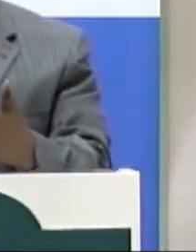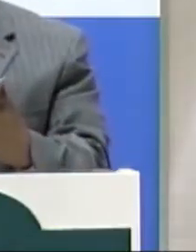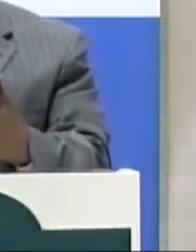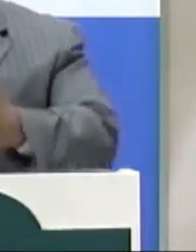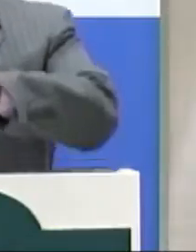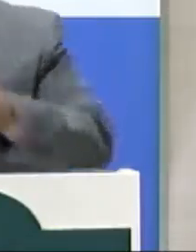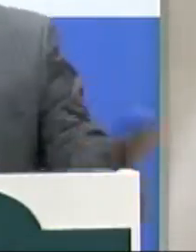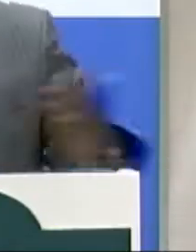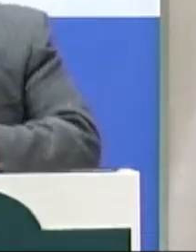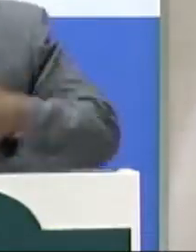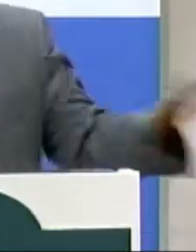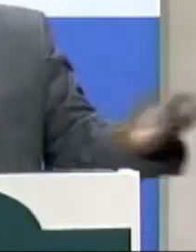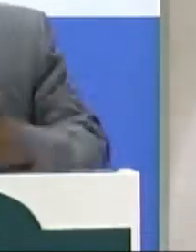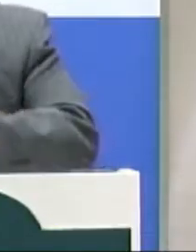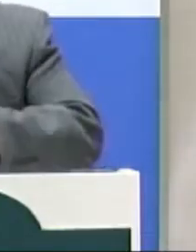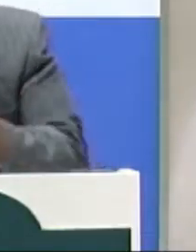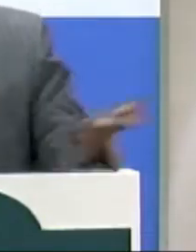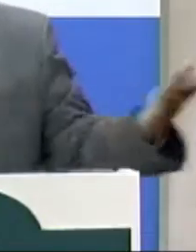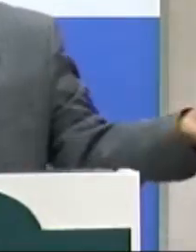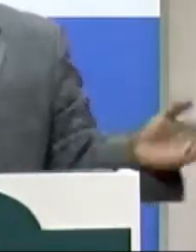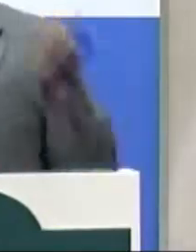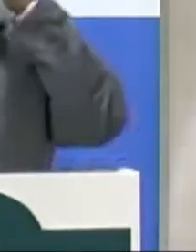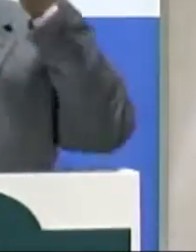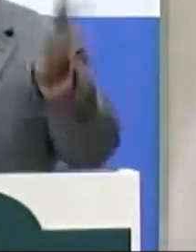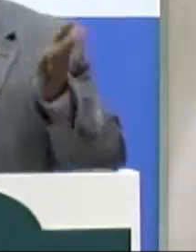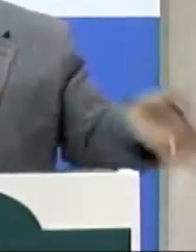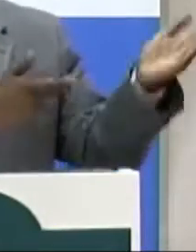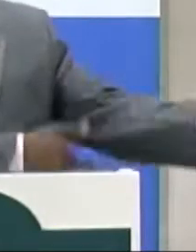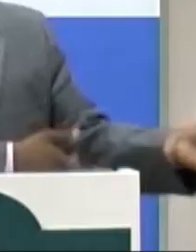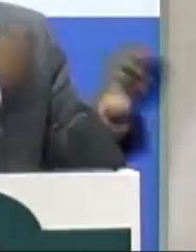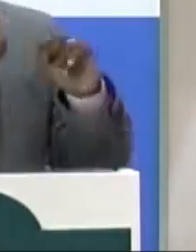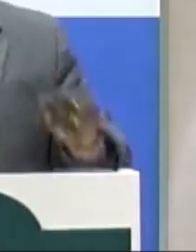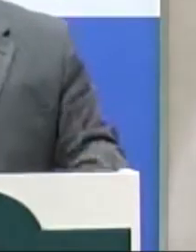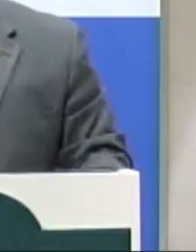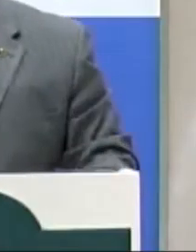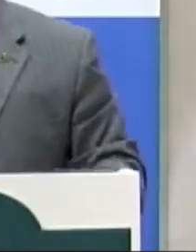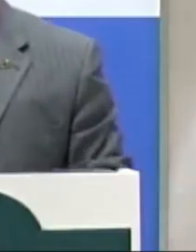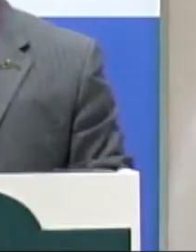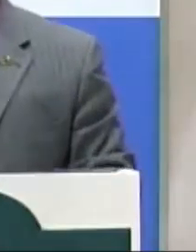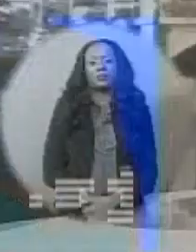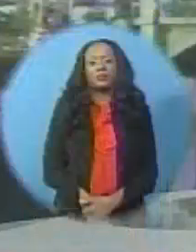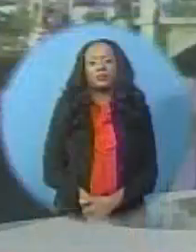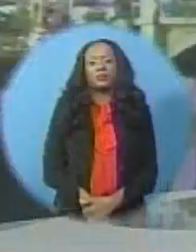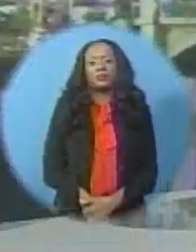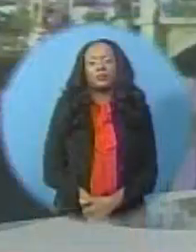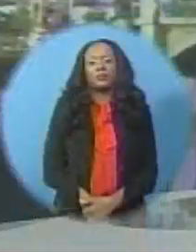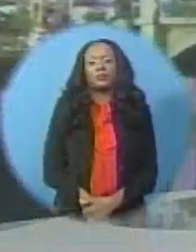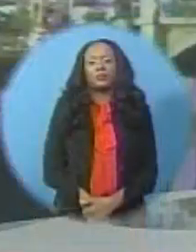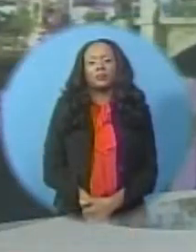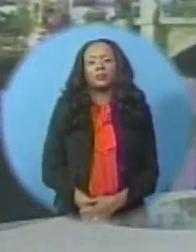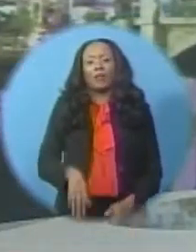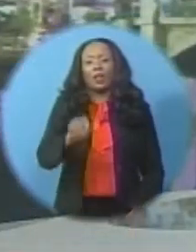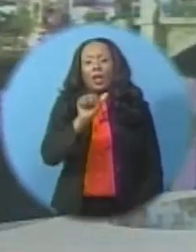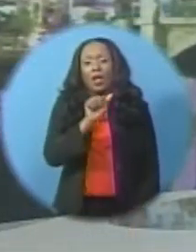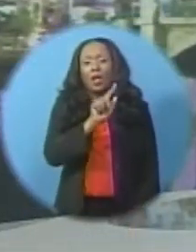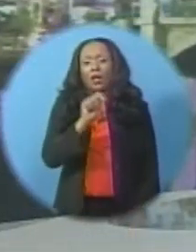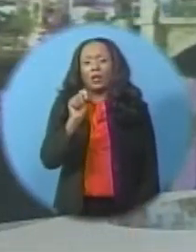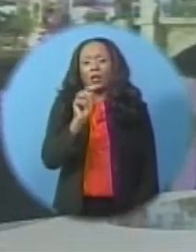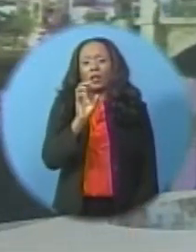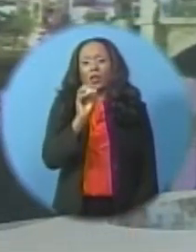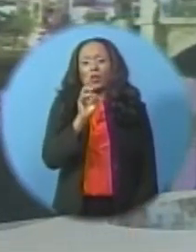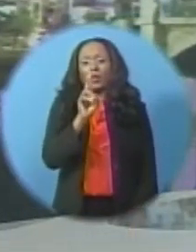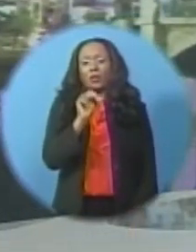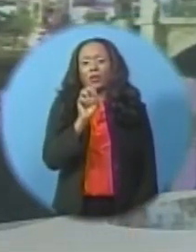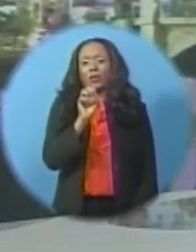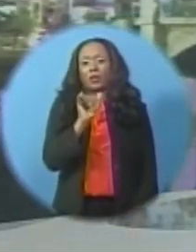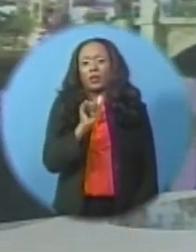learning, changes the dynamics of every society, even if that society is impoverished. Attorney General and Minister